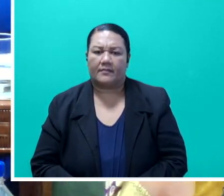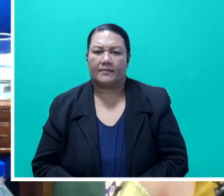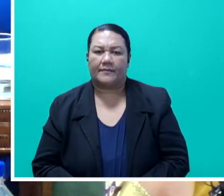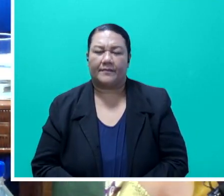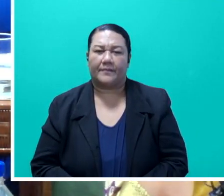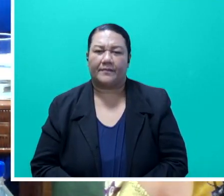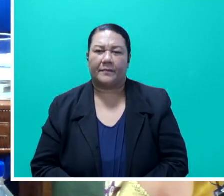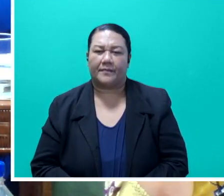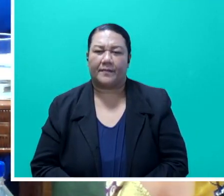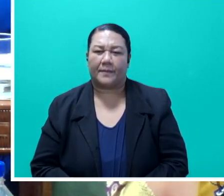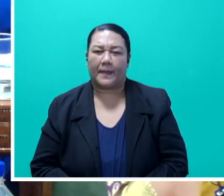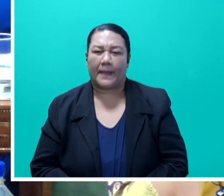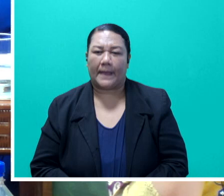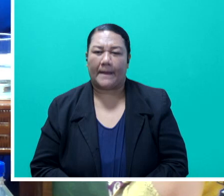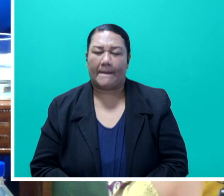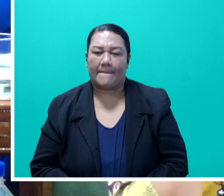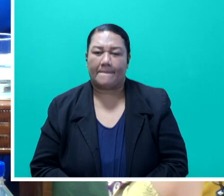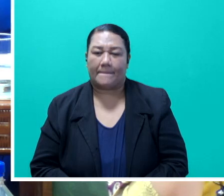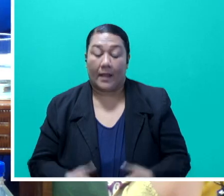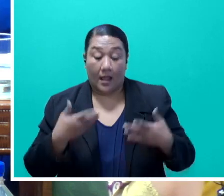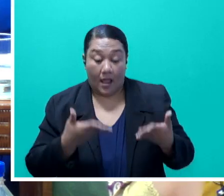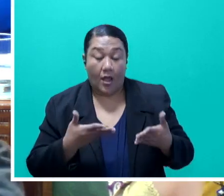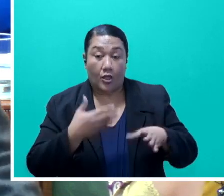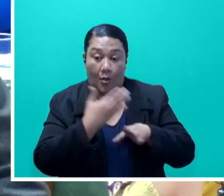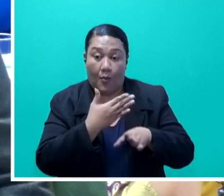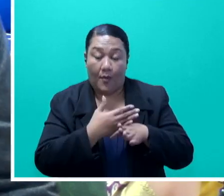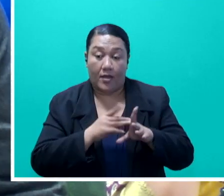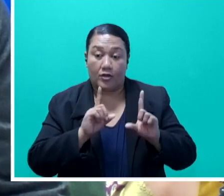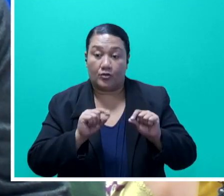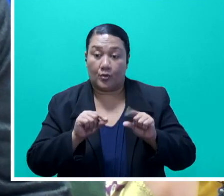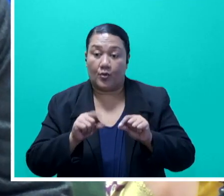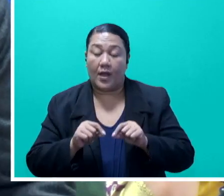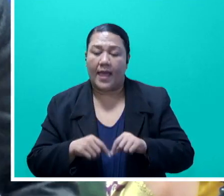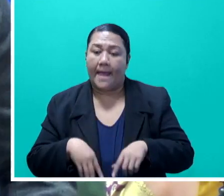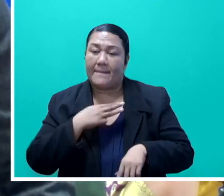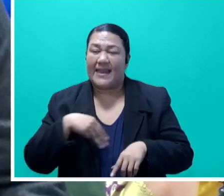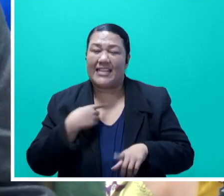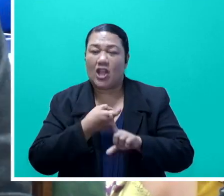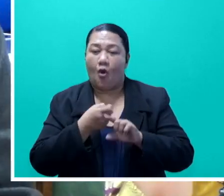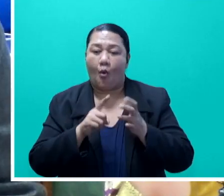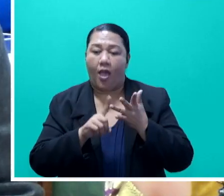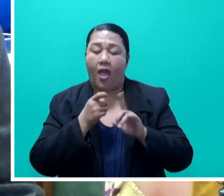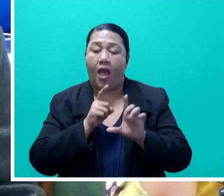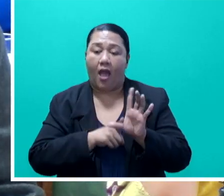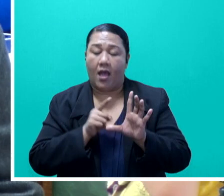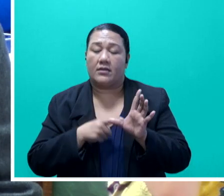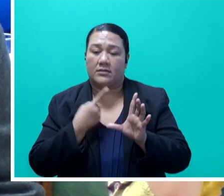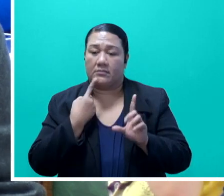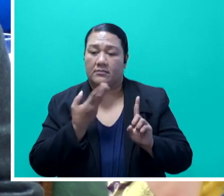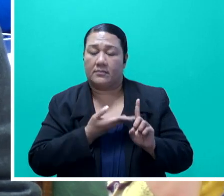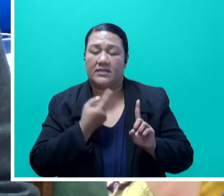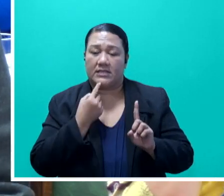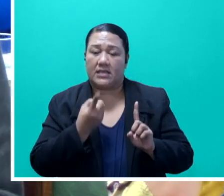as the rest of the works are concerned, sir, and the Honourable Minister Koya has also highlighted the works pertaining